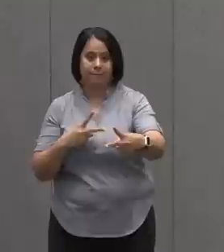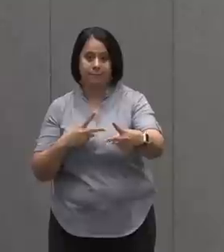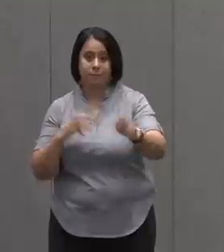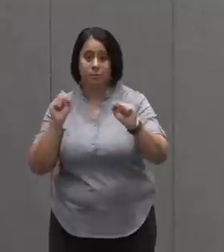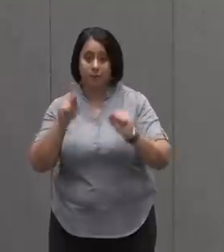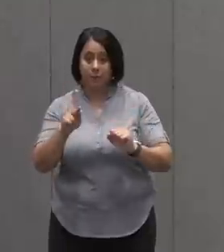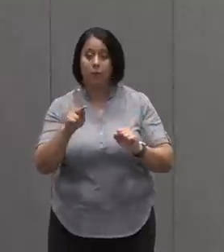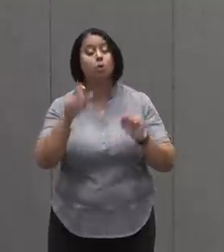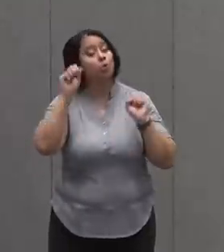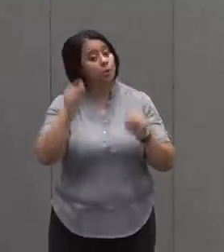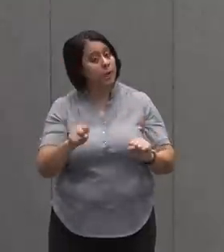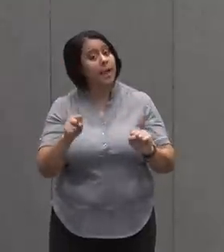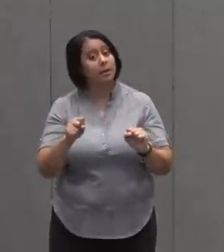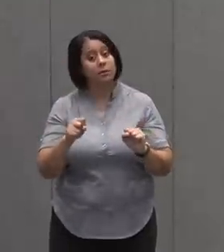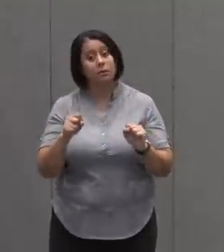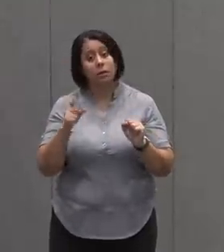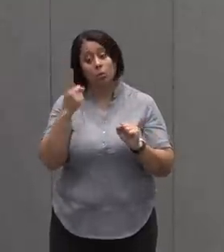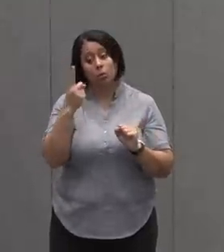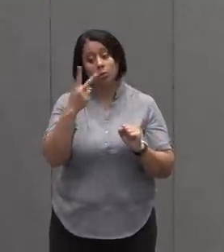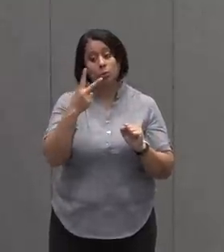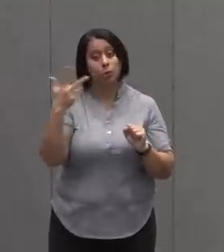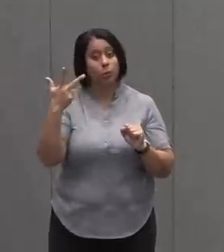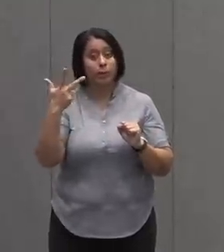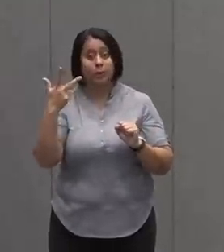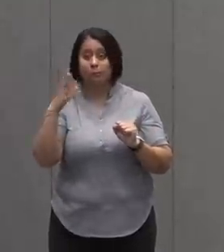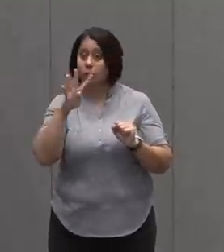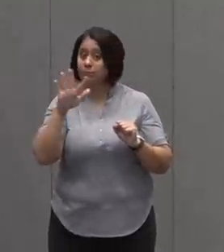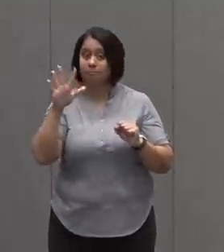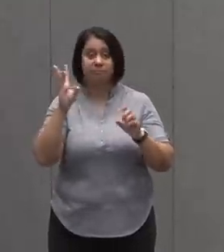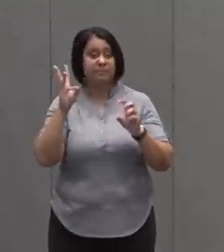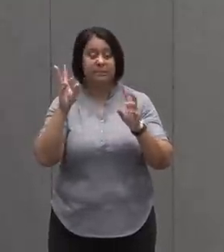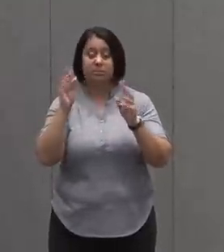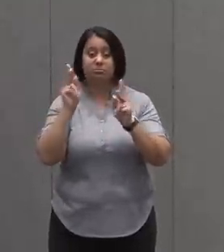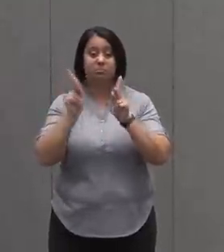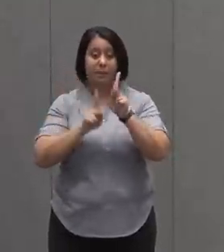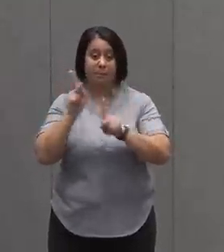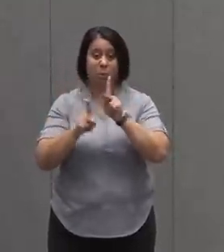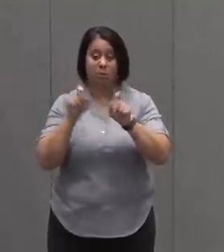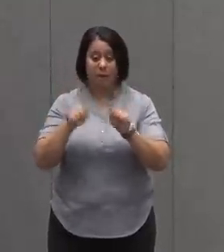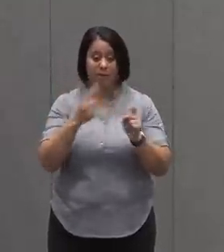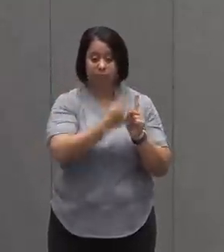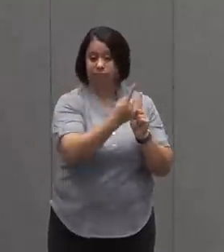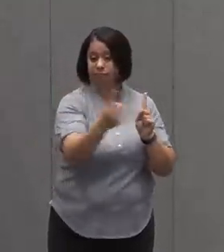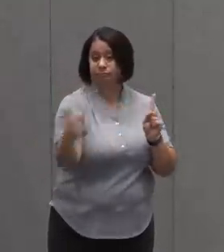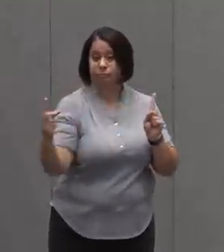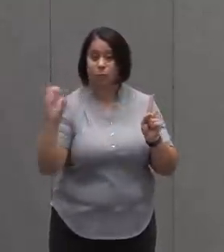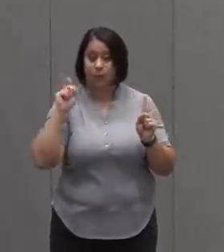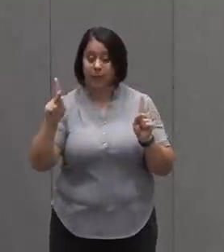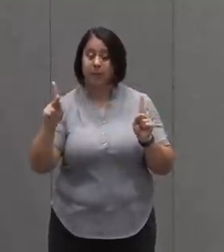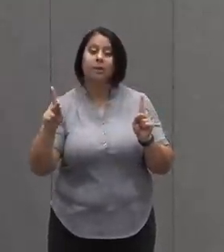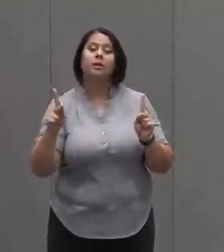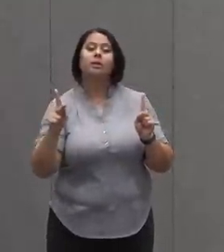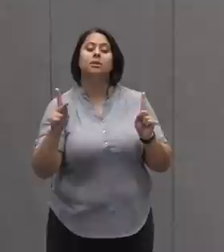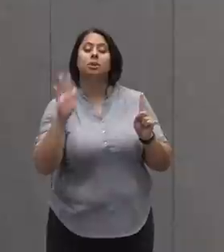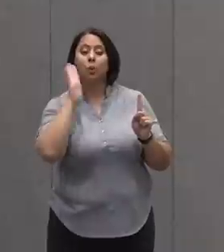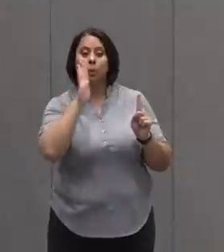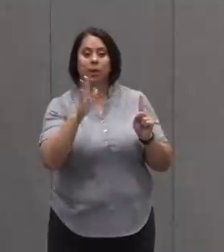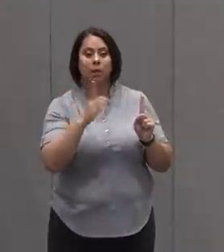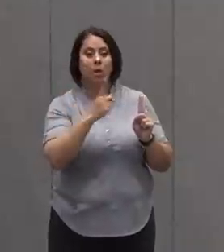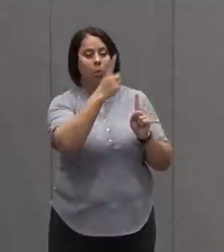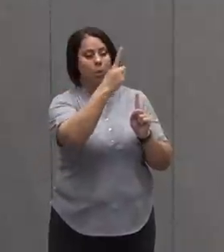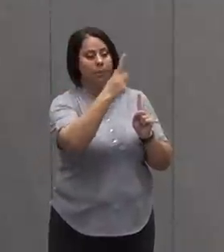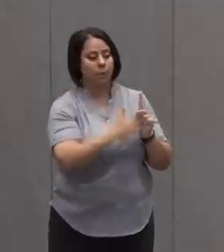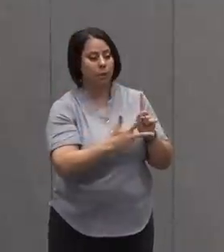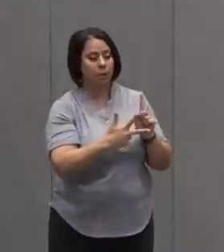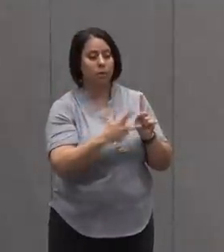than 2 players in this game, so just keep that in mind. If you had 3 players, you would deal them out in thirds, or 4 players, deal them